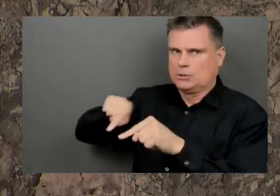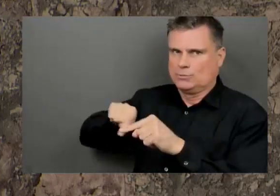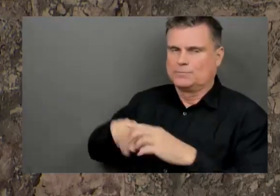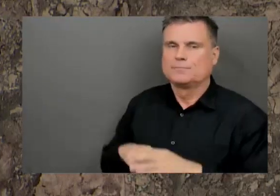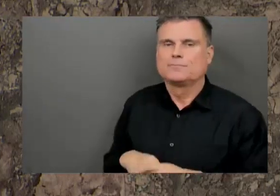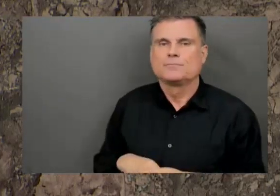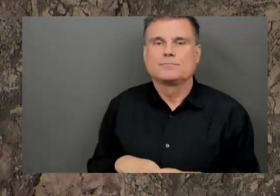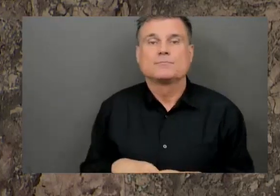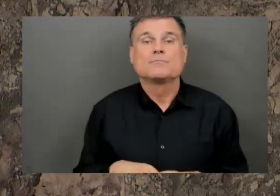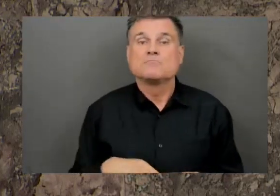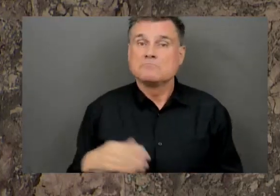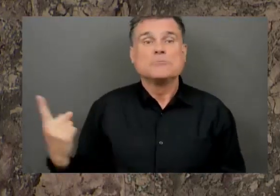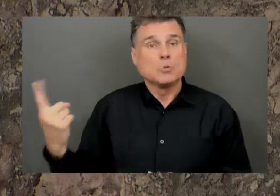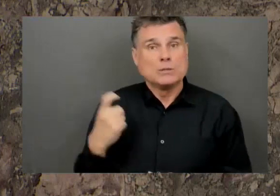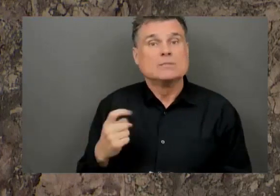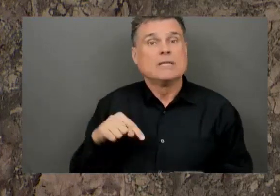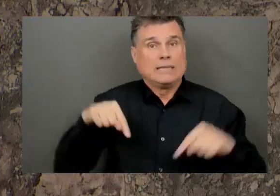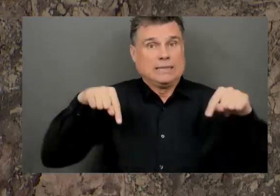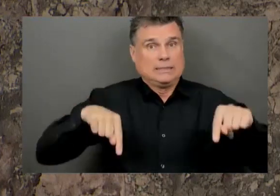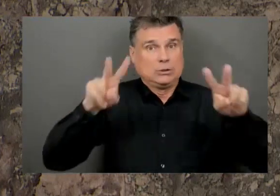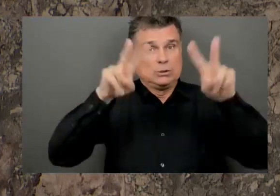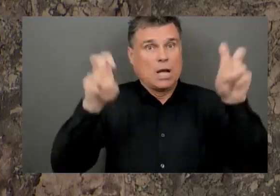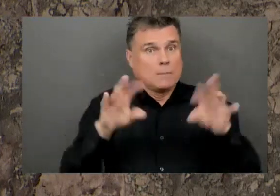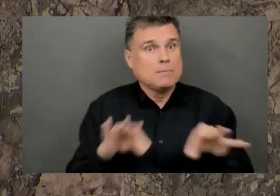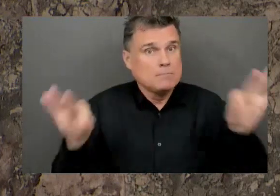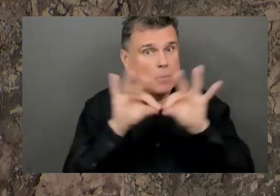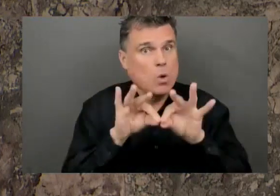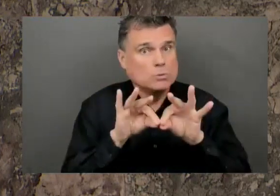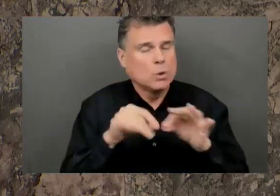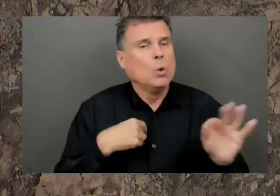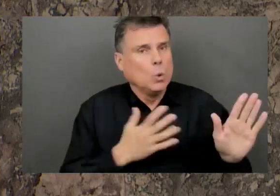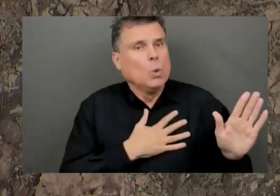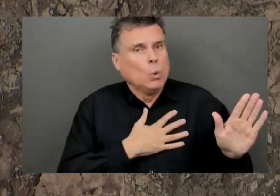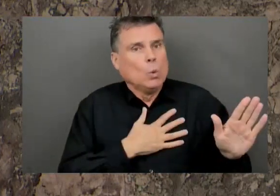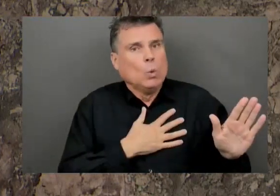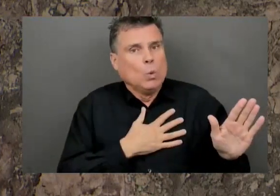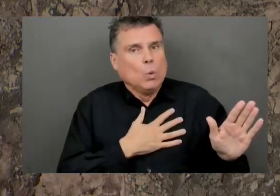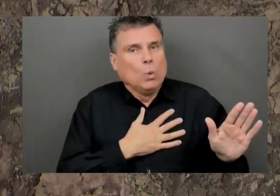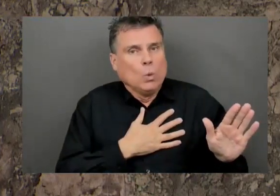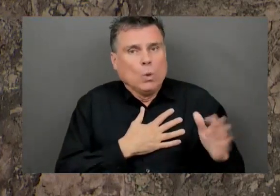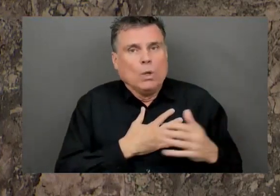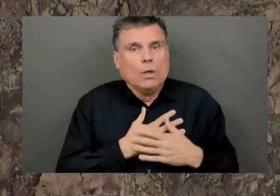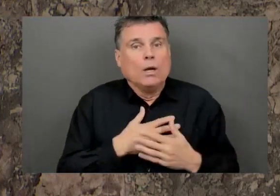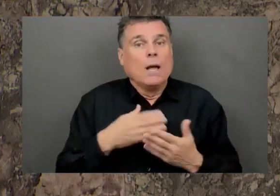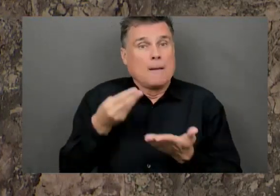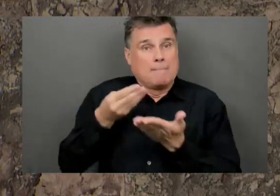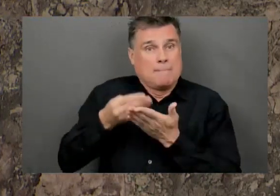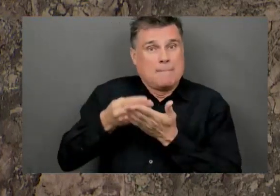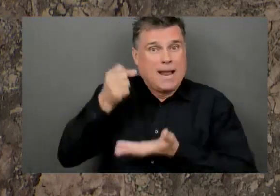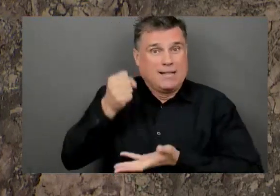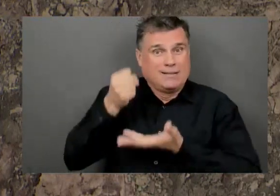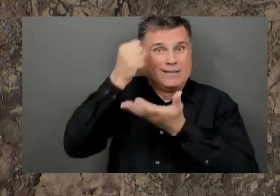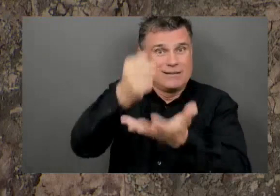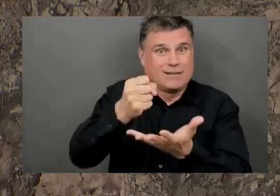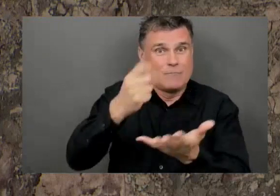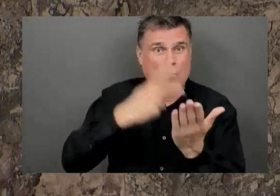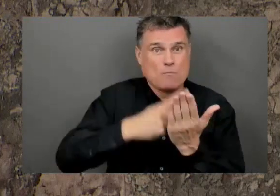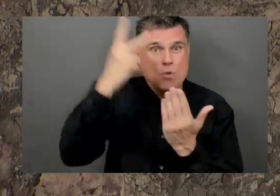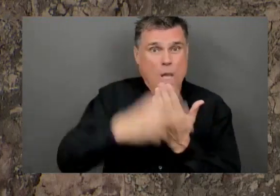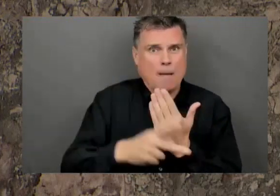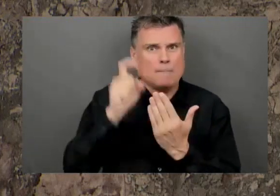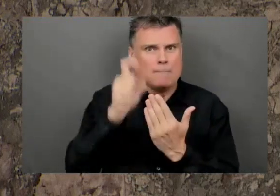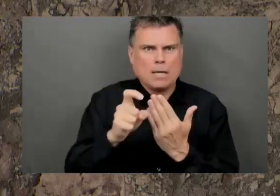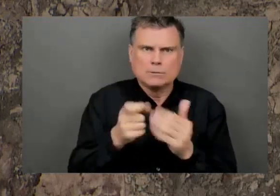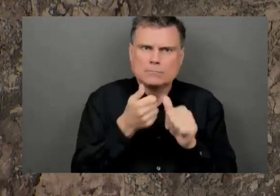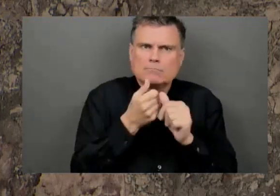We all do. And we know that grant programs have to be fair to all applicants, and the public needs to know. They need to have confidence